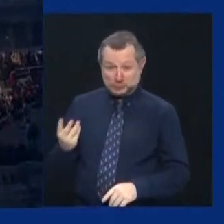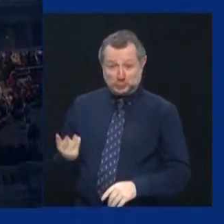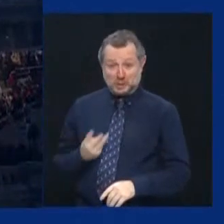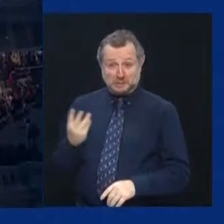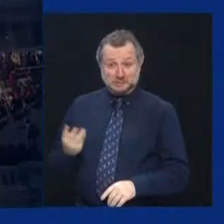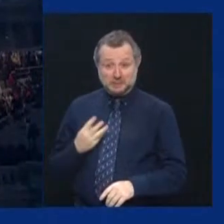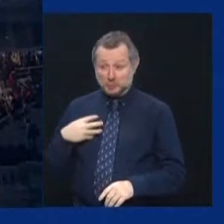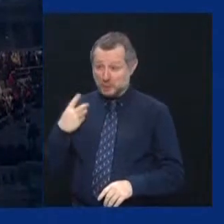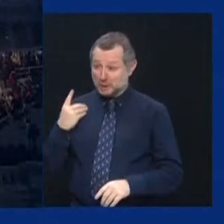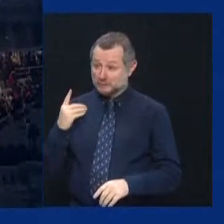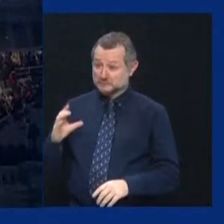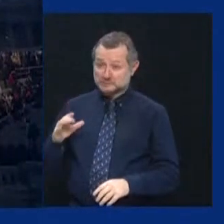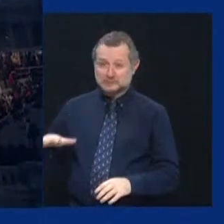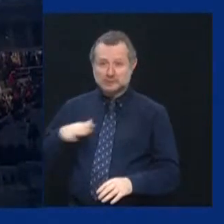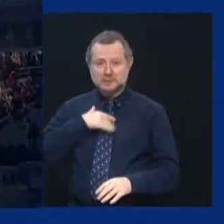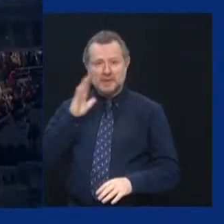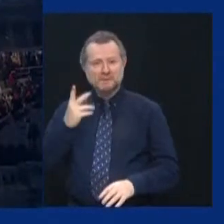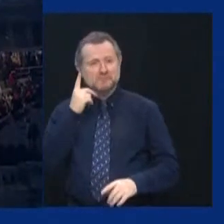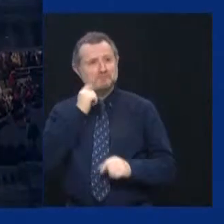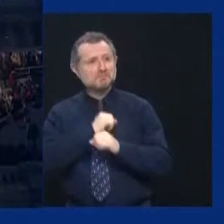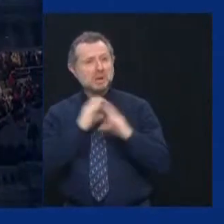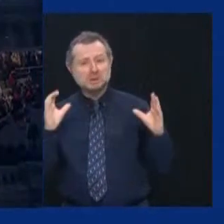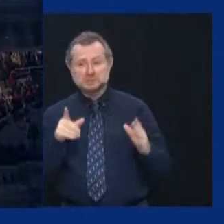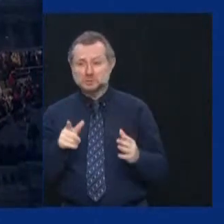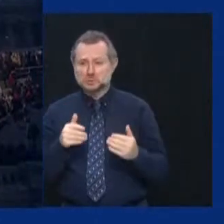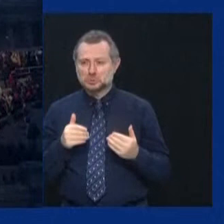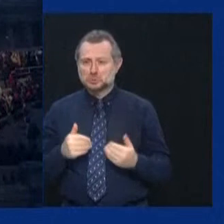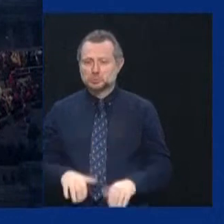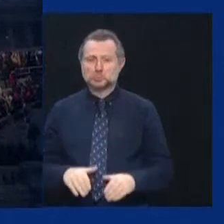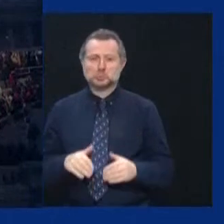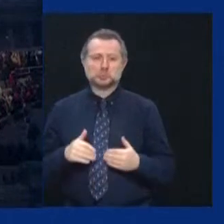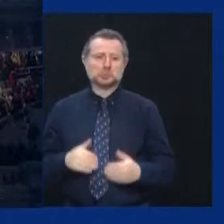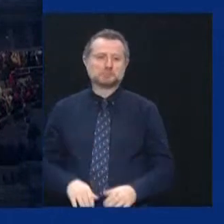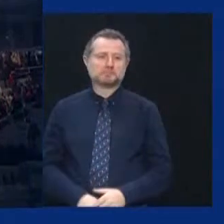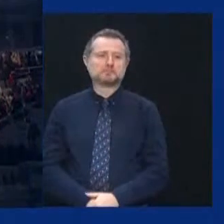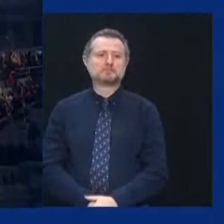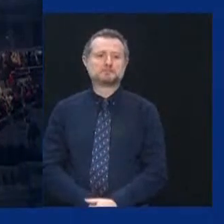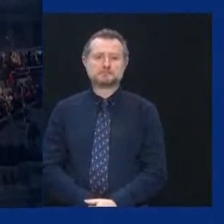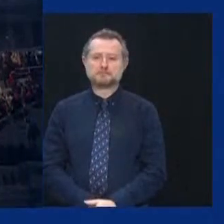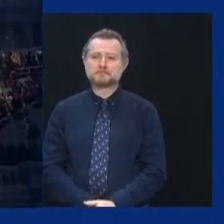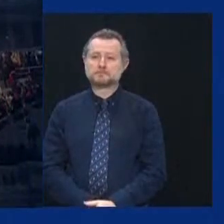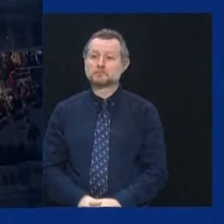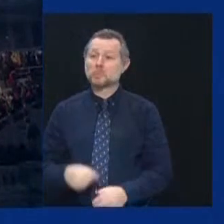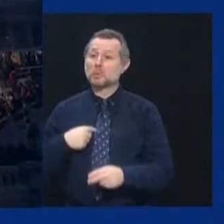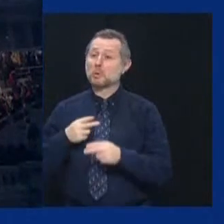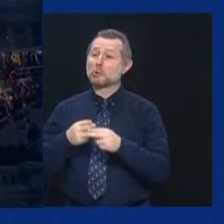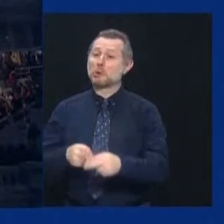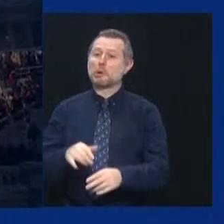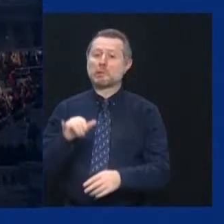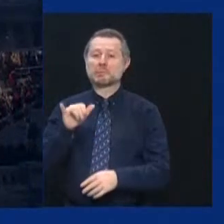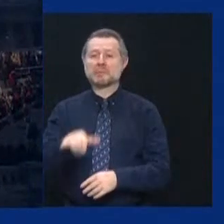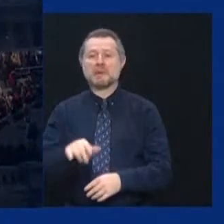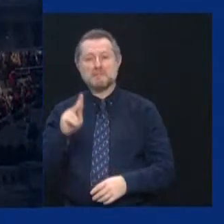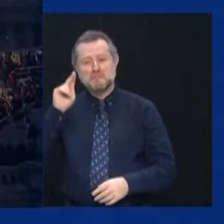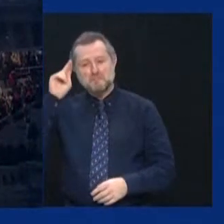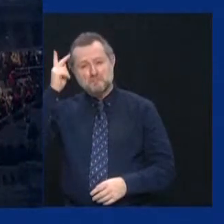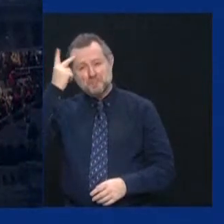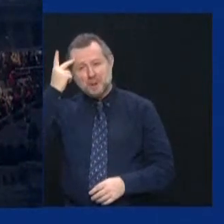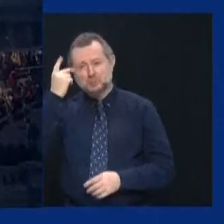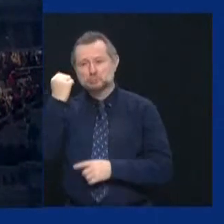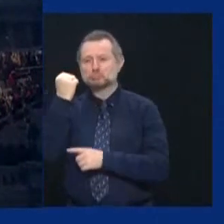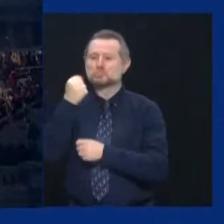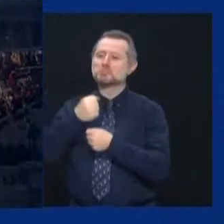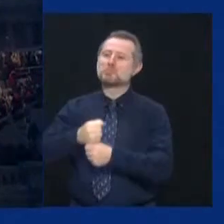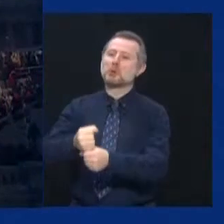Washington, D.C. This was not a political rally. This was not democracy in